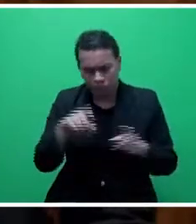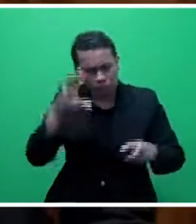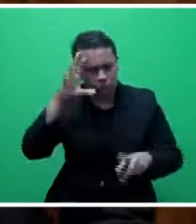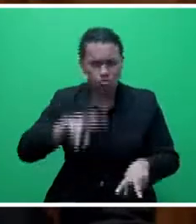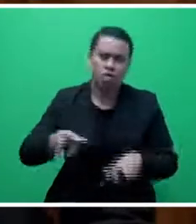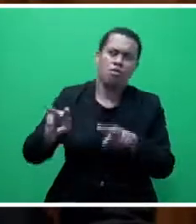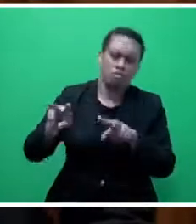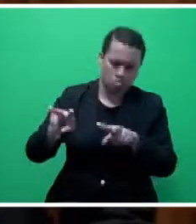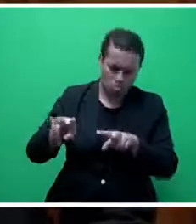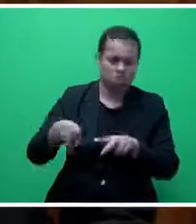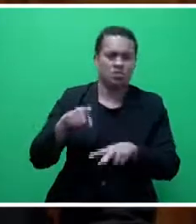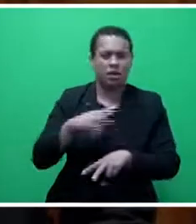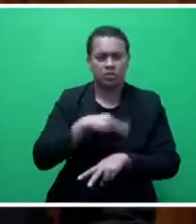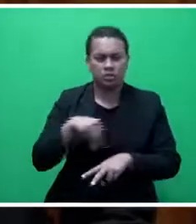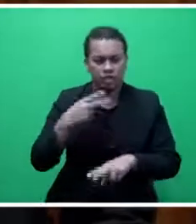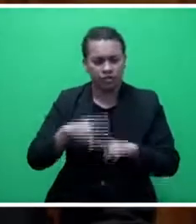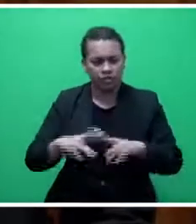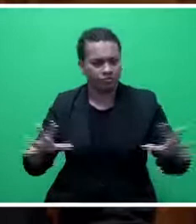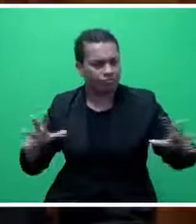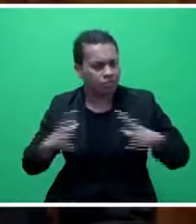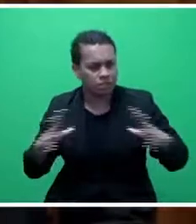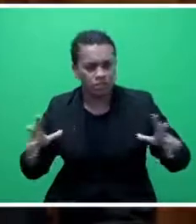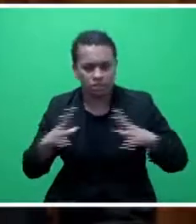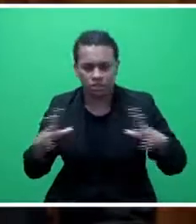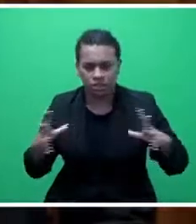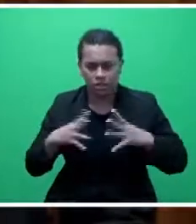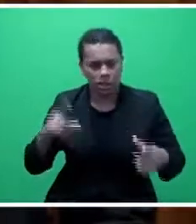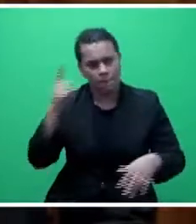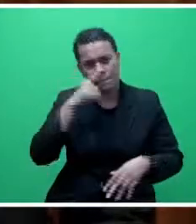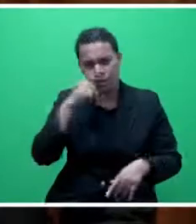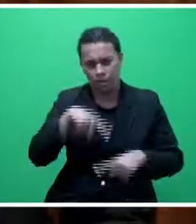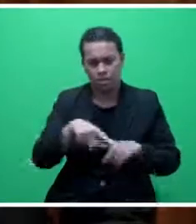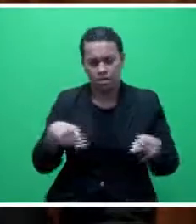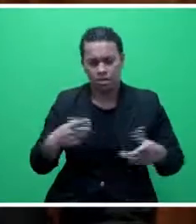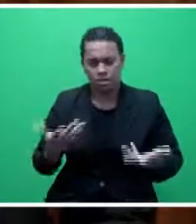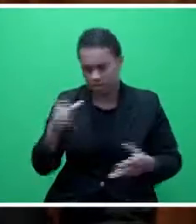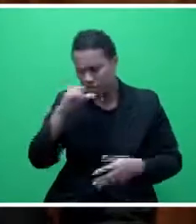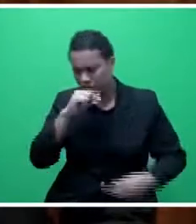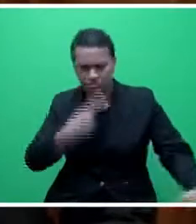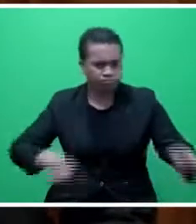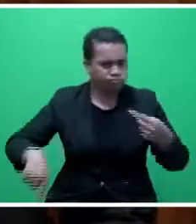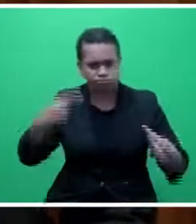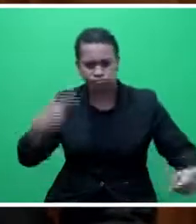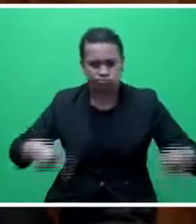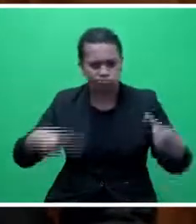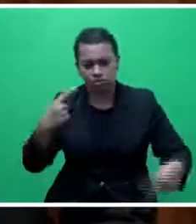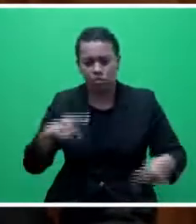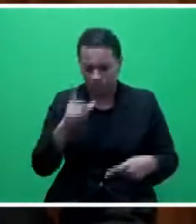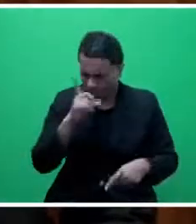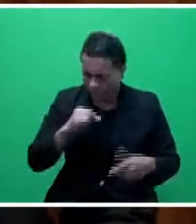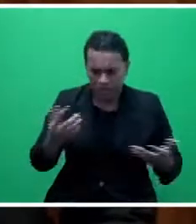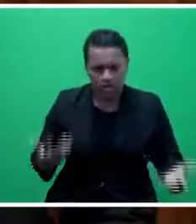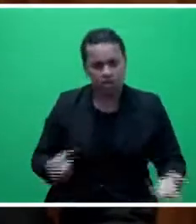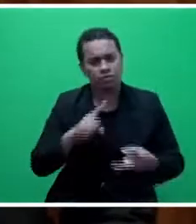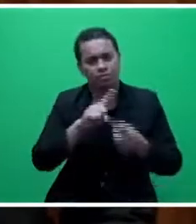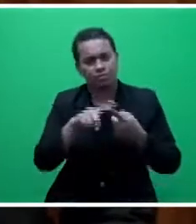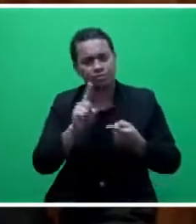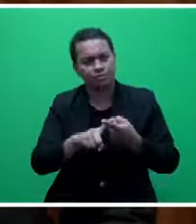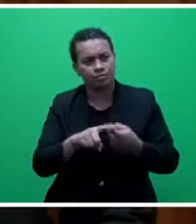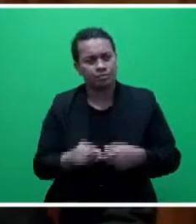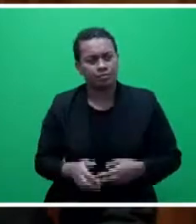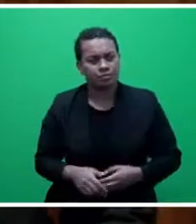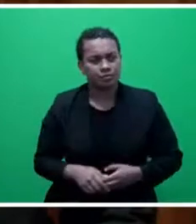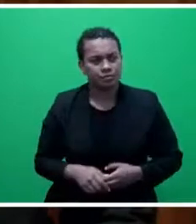people who can debate and who can have dialogue on